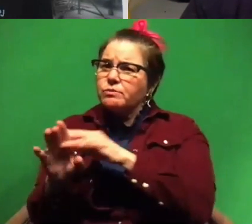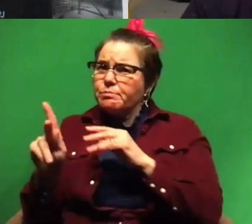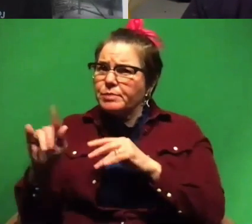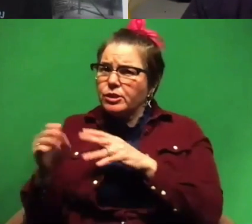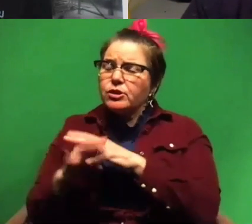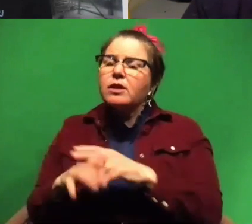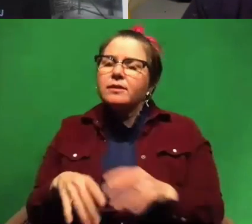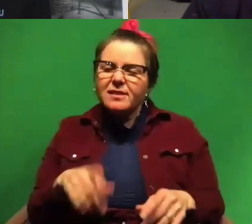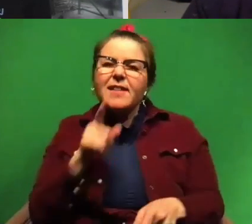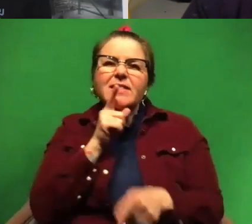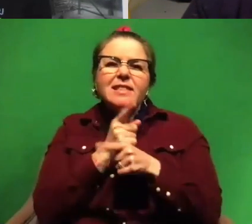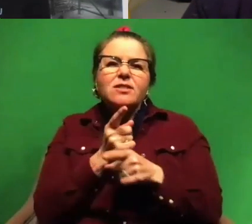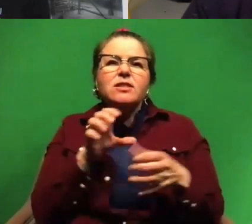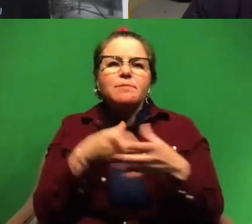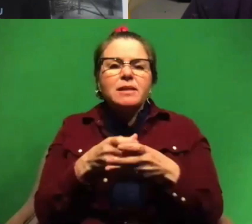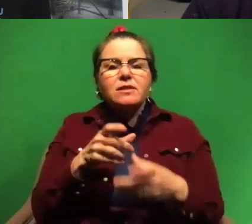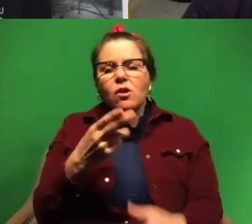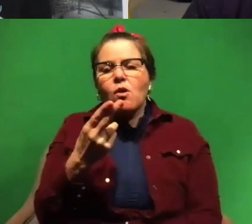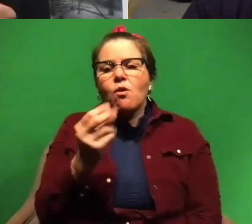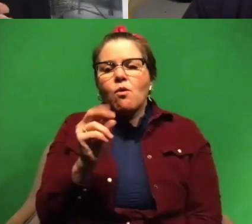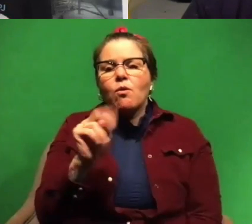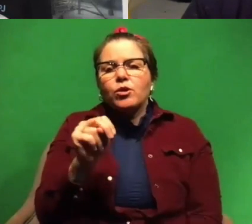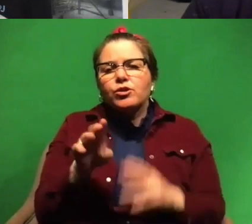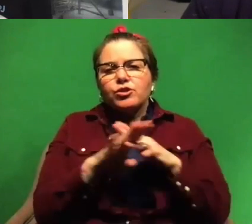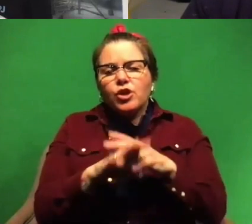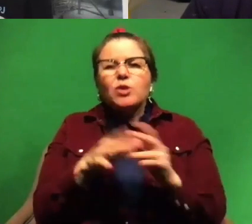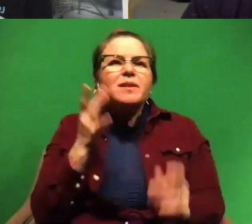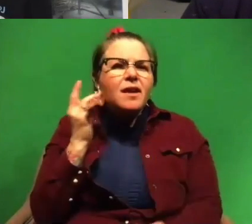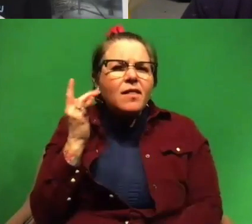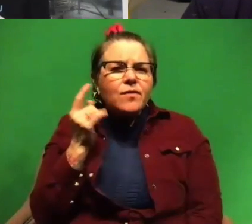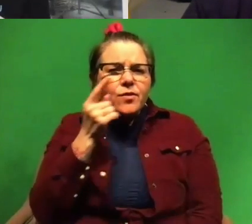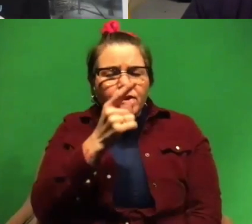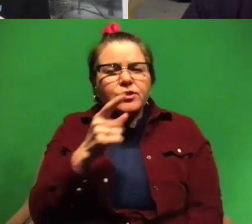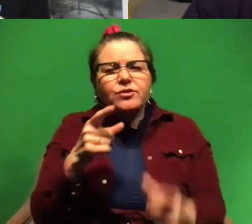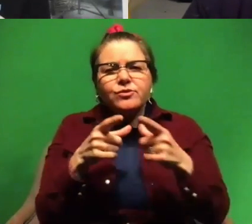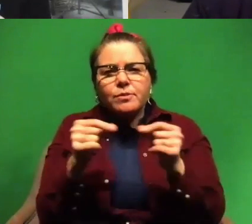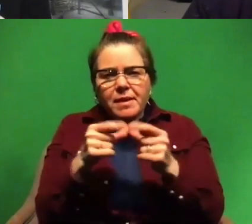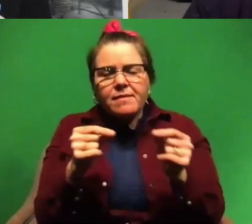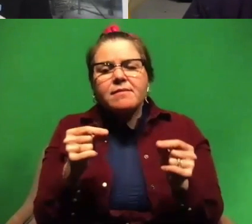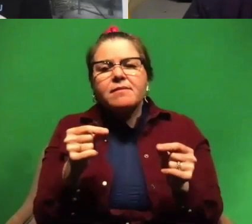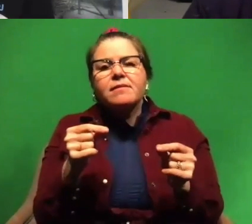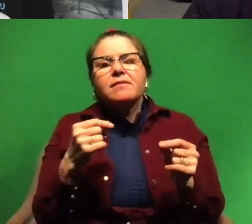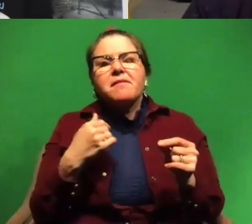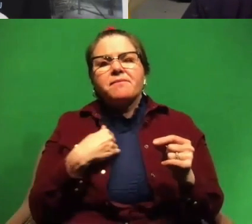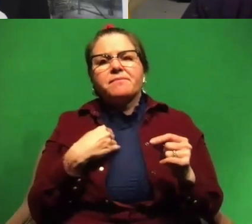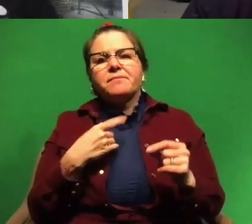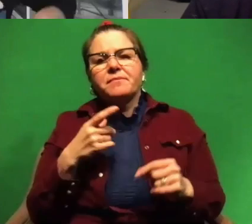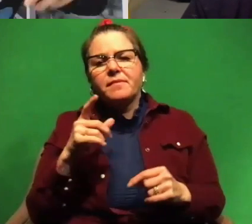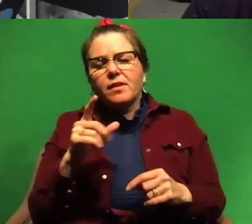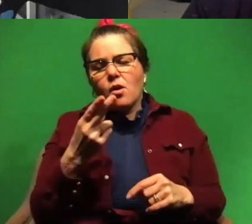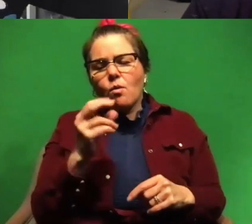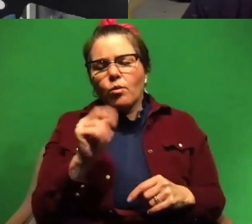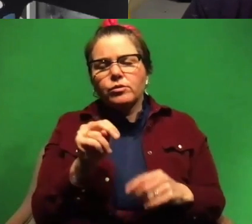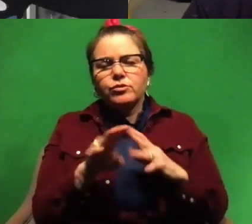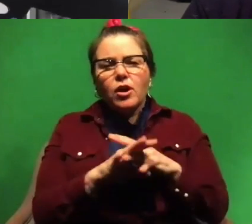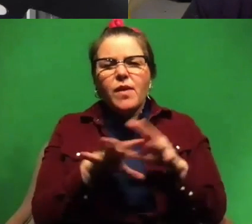sister species is the horned shark. So in California and in Japan as well. So they're kind of in